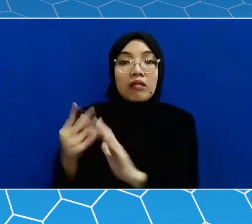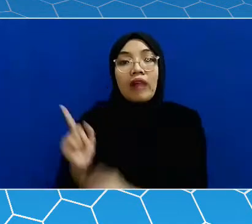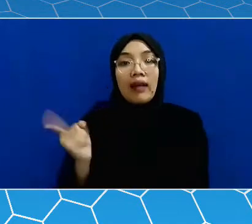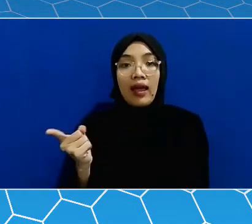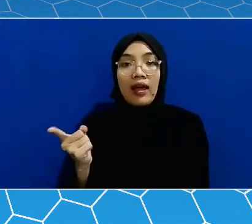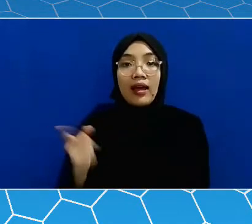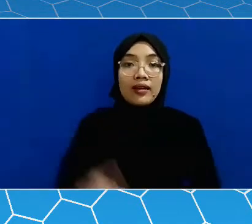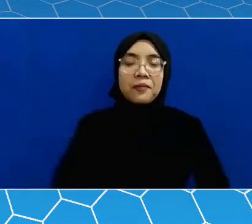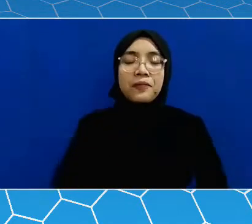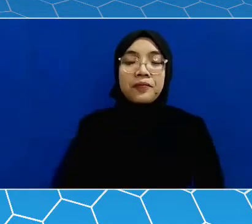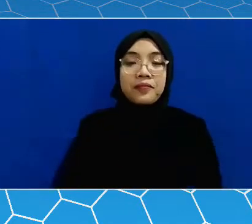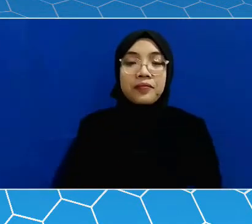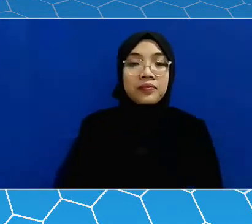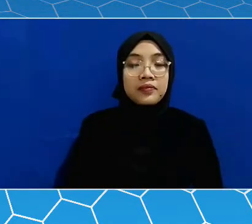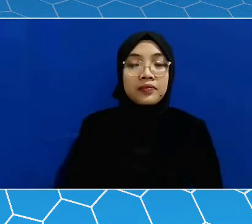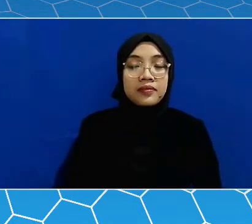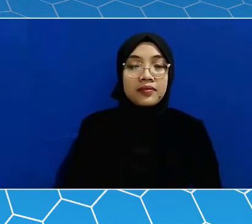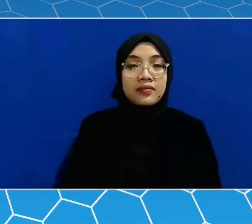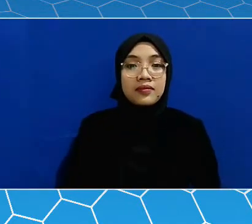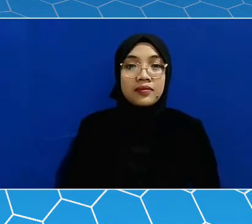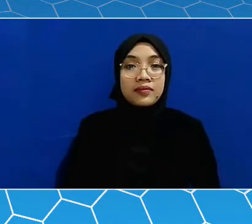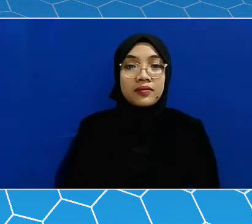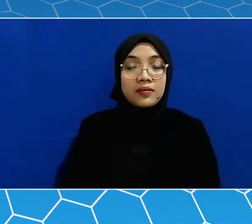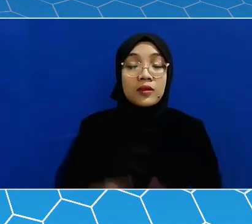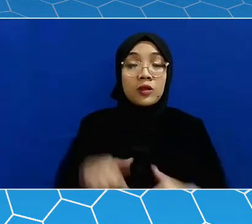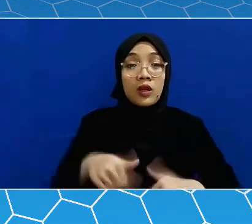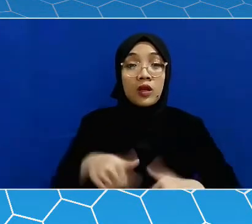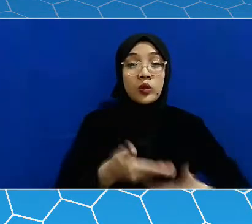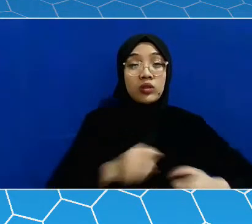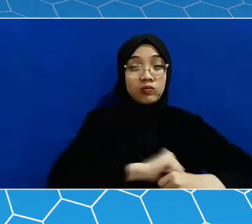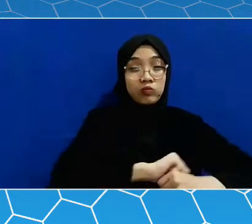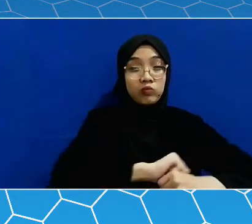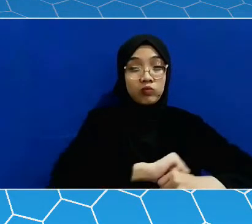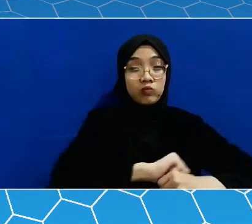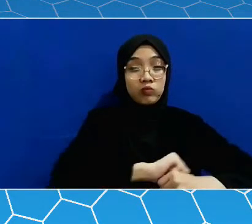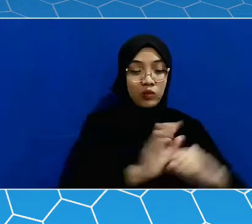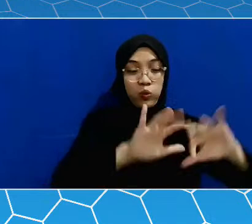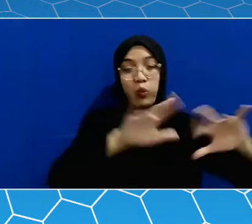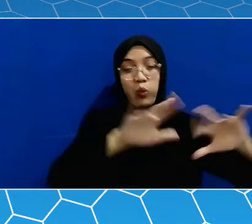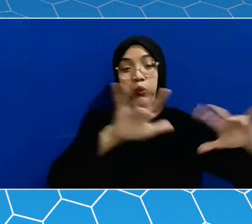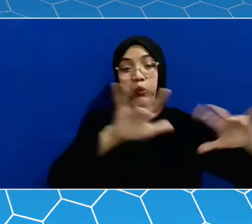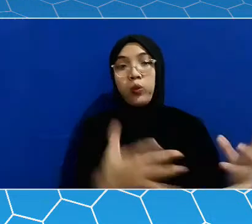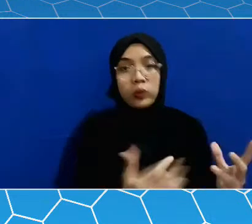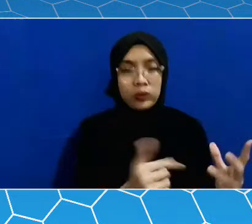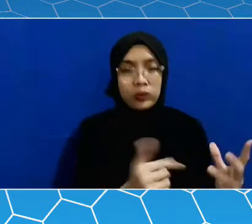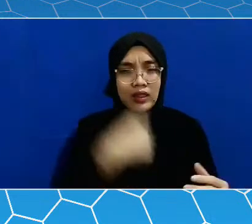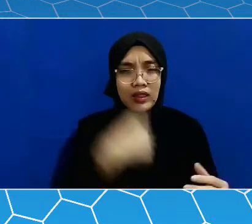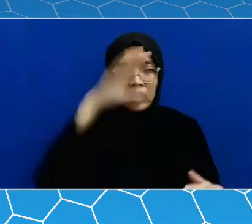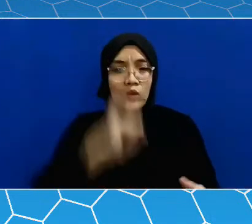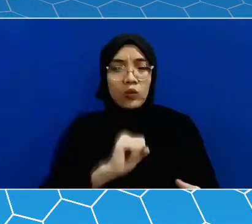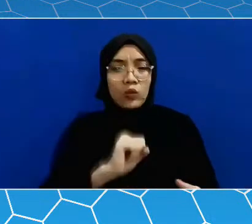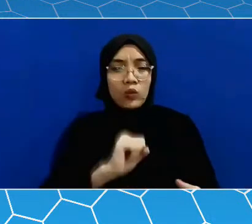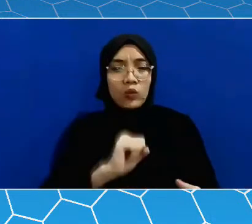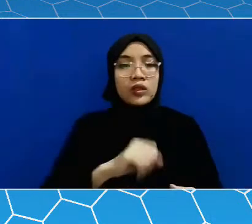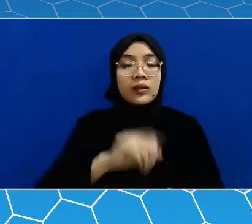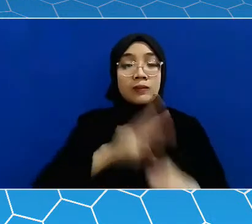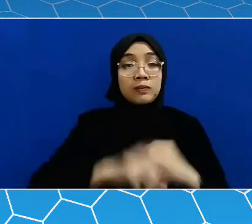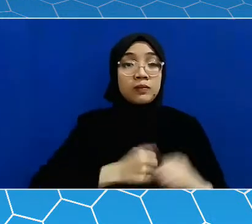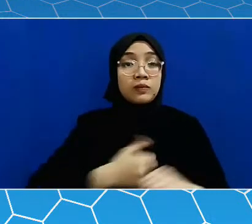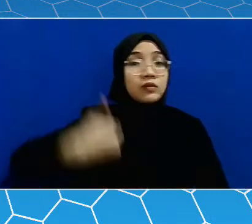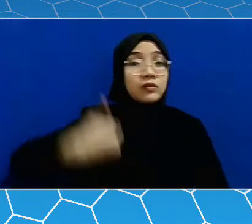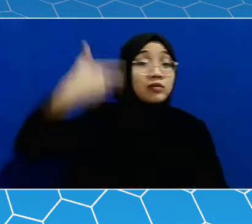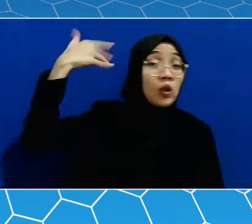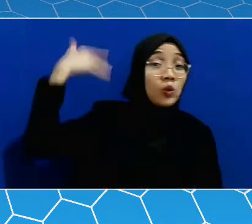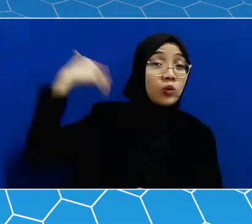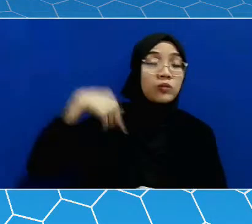Come COVID, I think as we are well aware, I think the last year, Malaysia had quite well